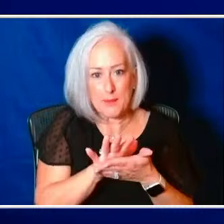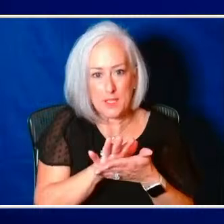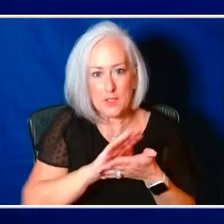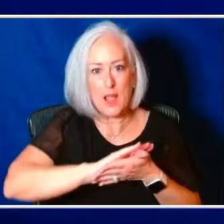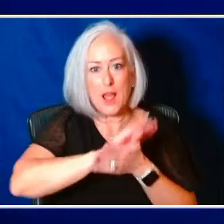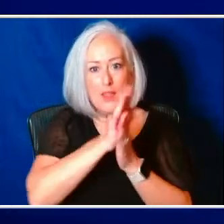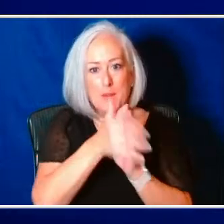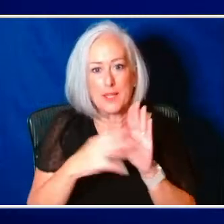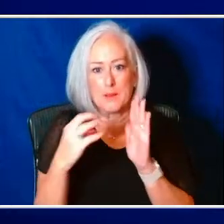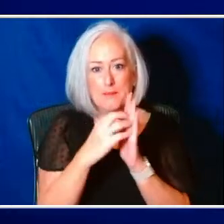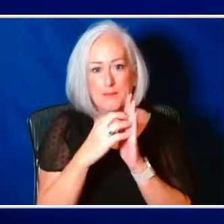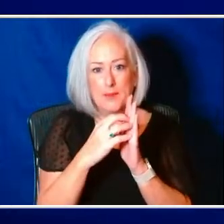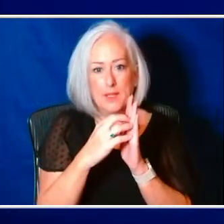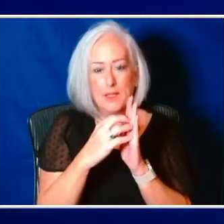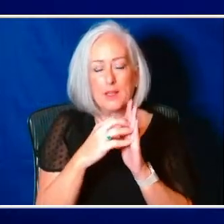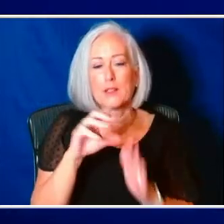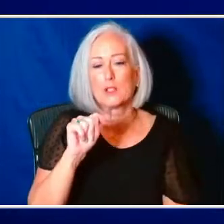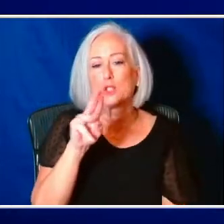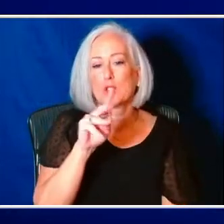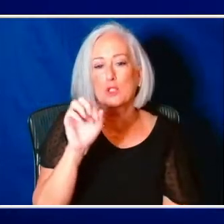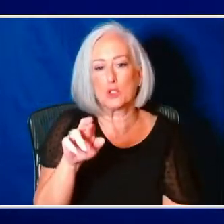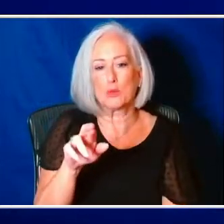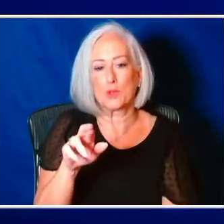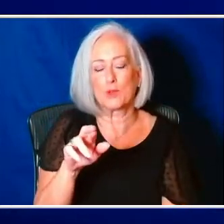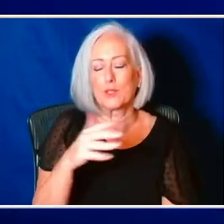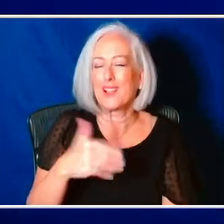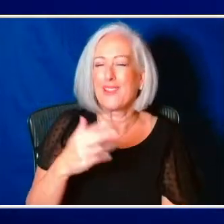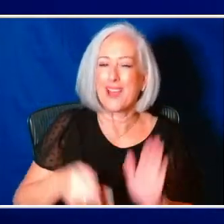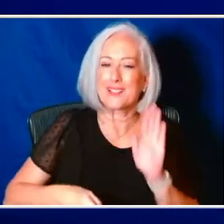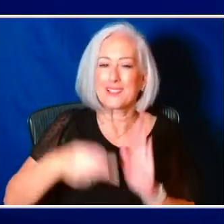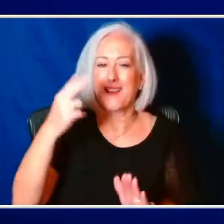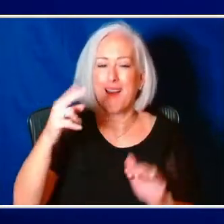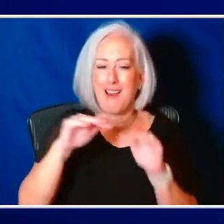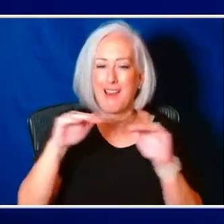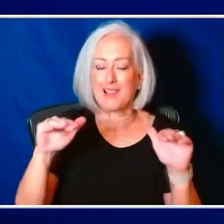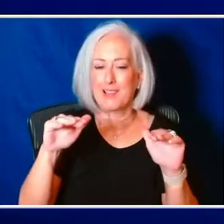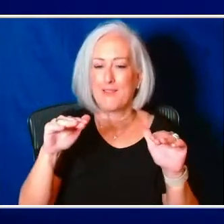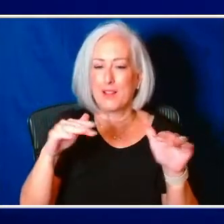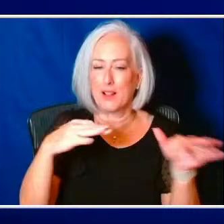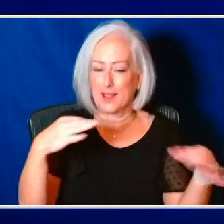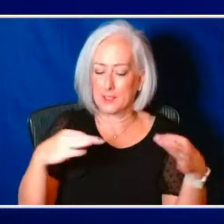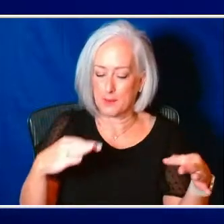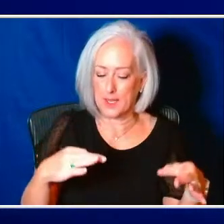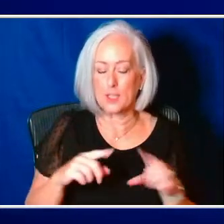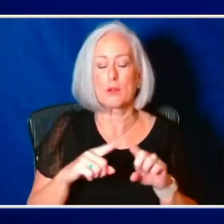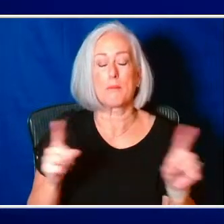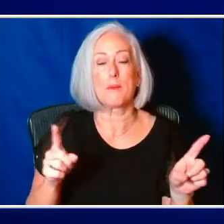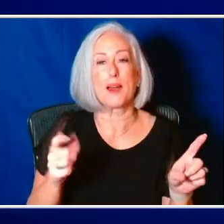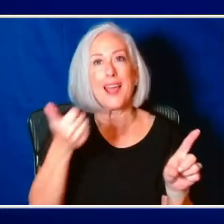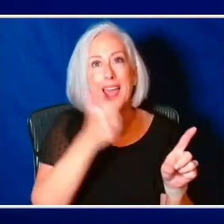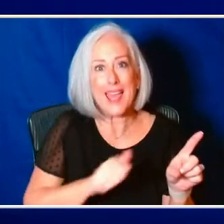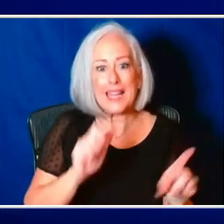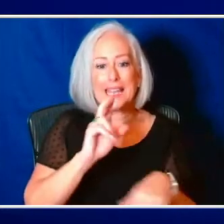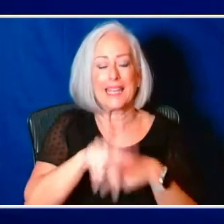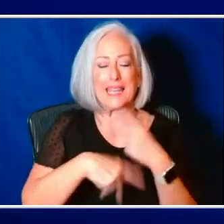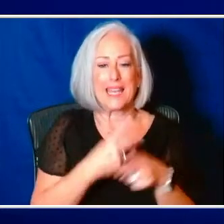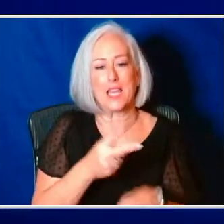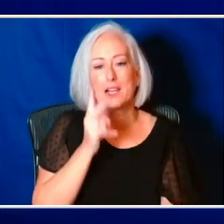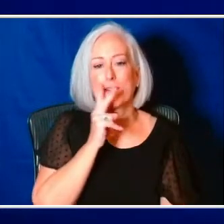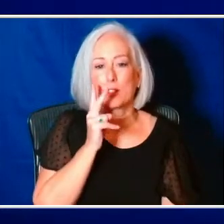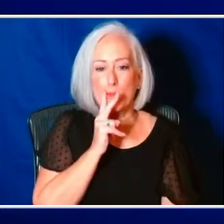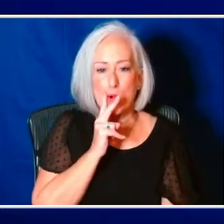so and that's sort of a very high level view of it, but think of any form of smoking as walking into